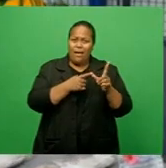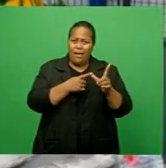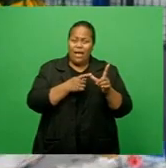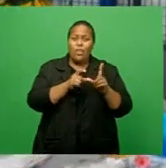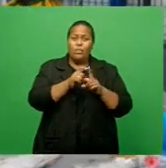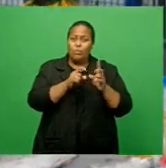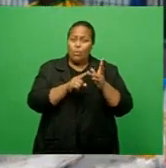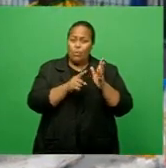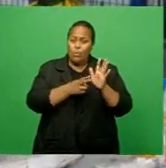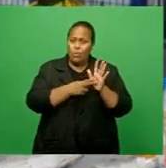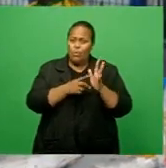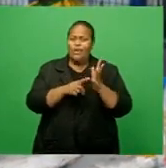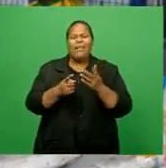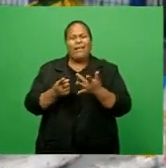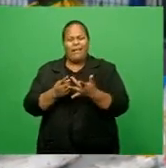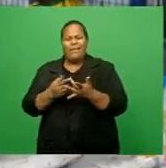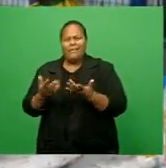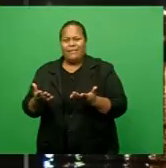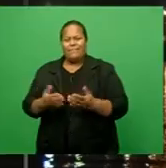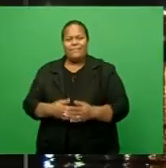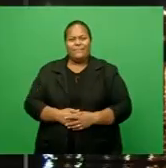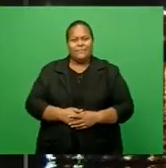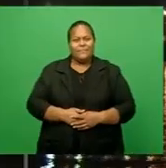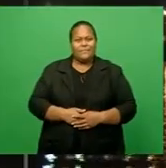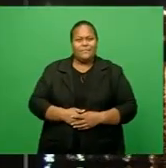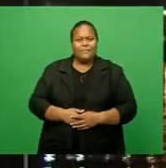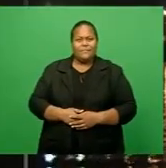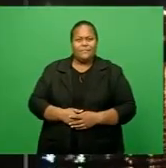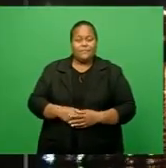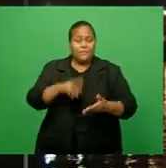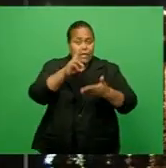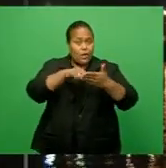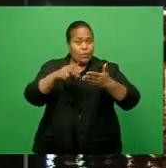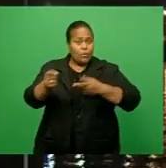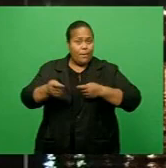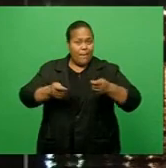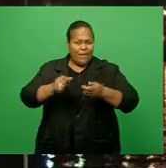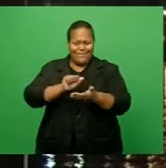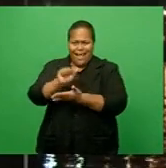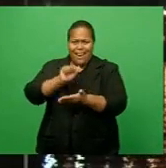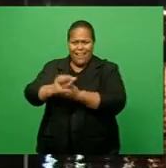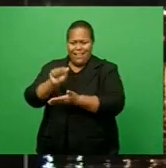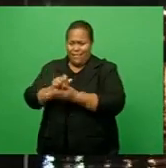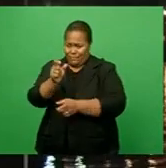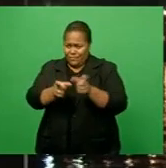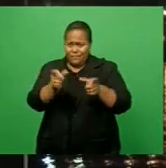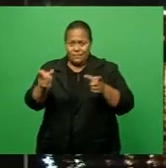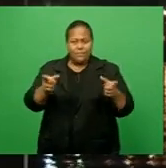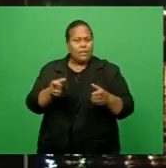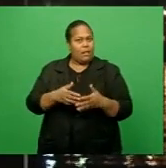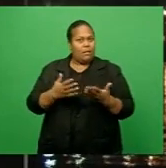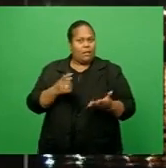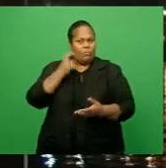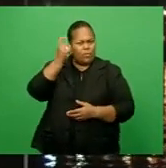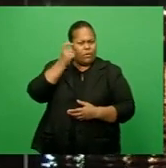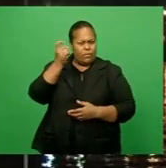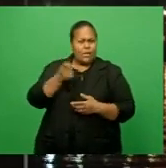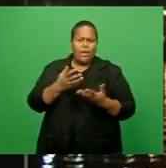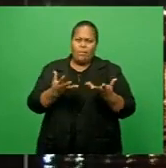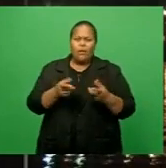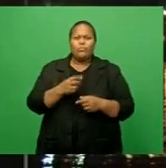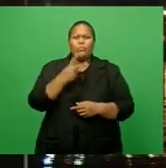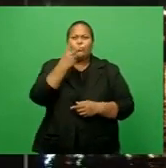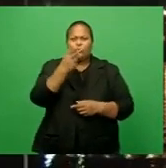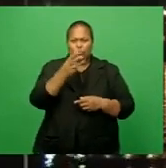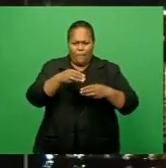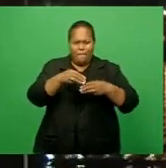Sainiani Mboila, FBC News. Now sorry market vendors have raised concerns about the new market being built about 2 meters below